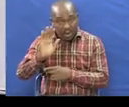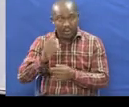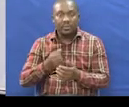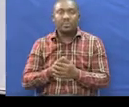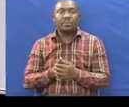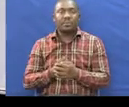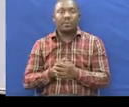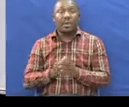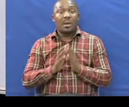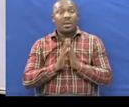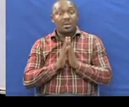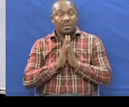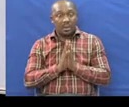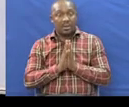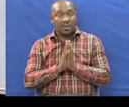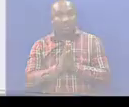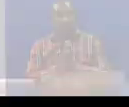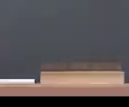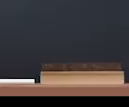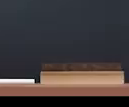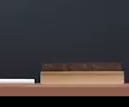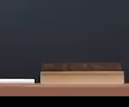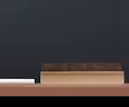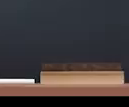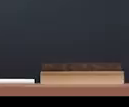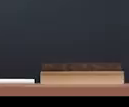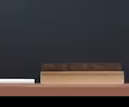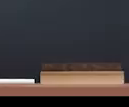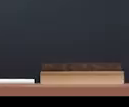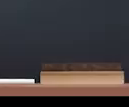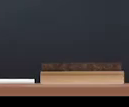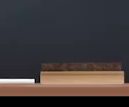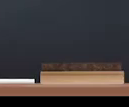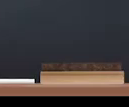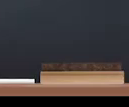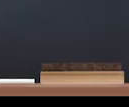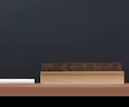Let me say bye-bye.